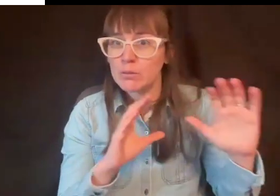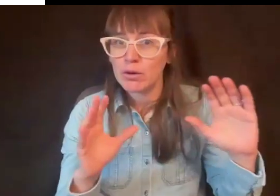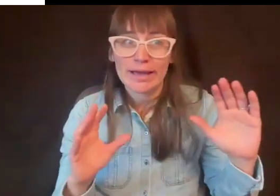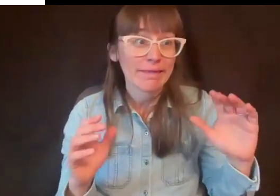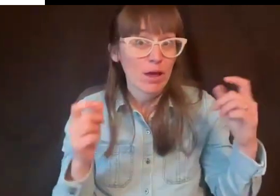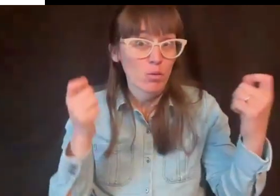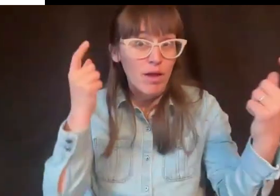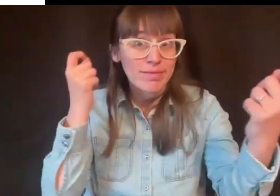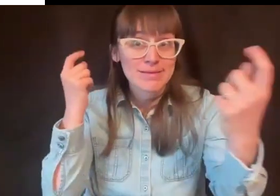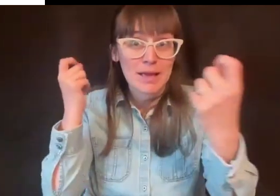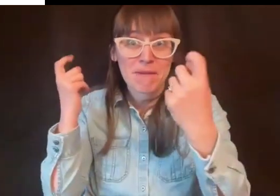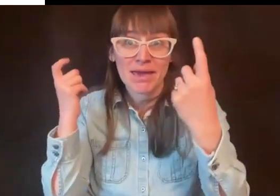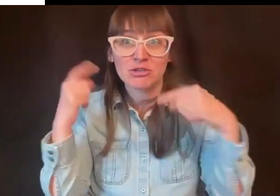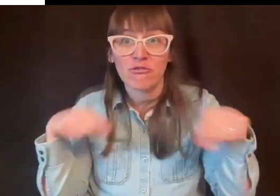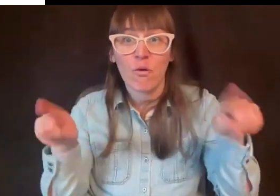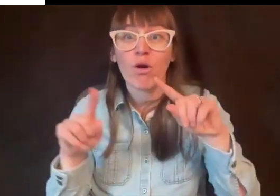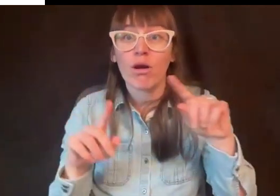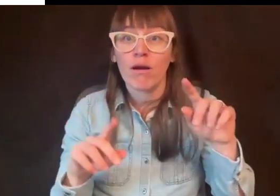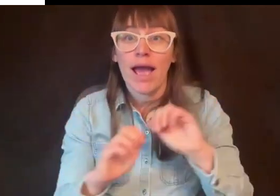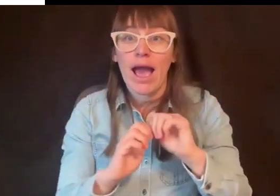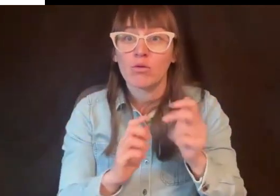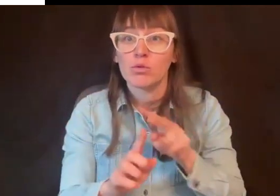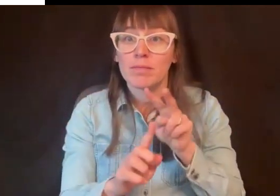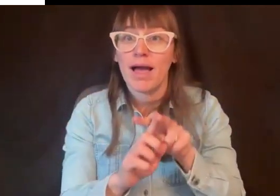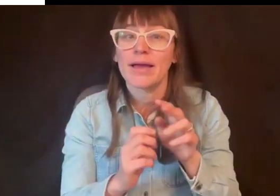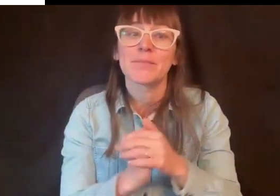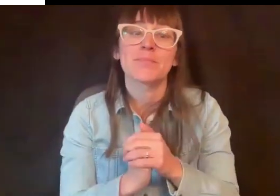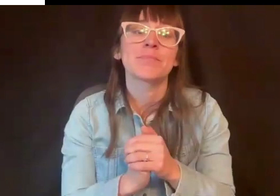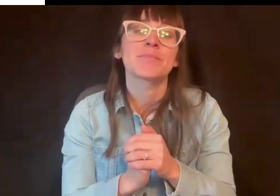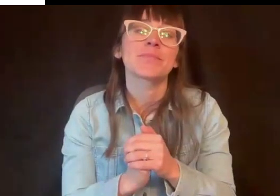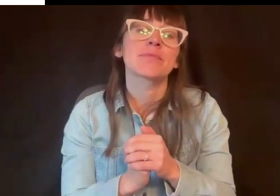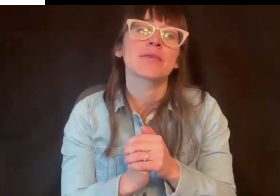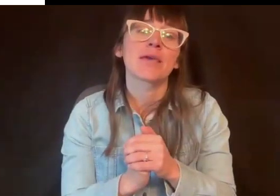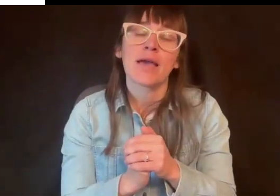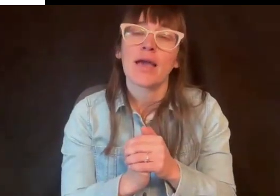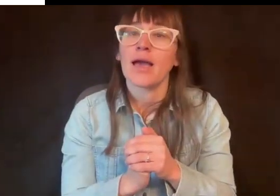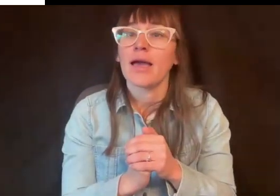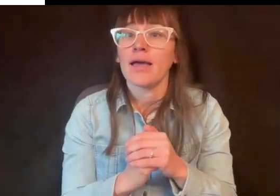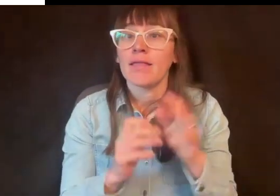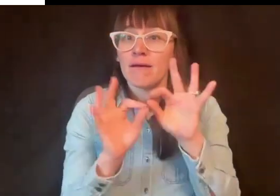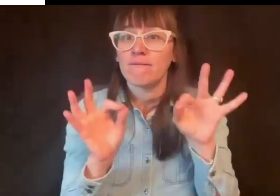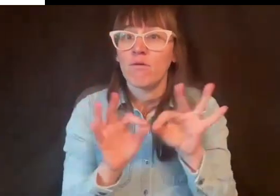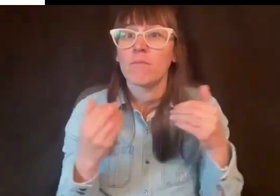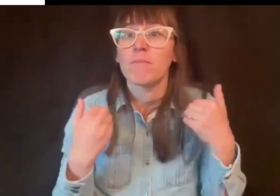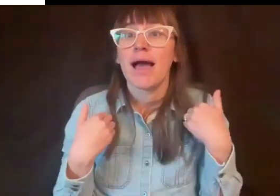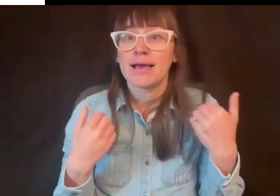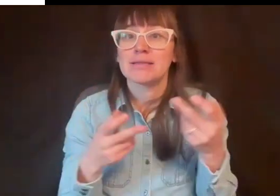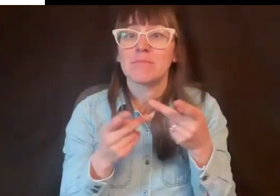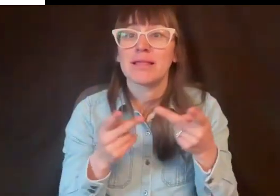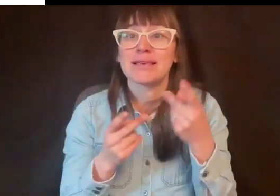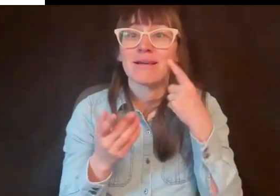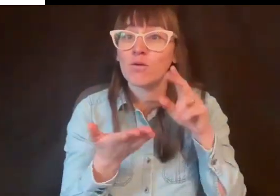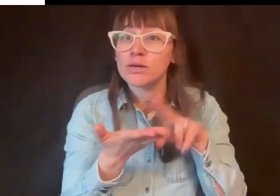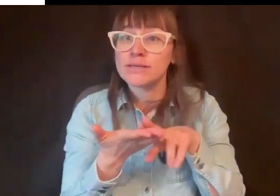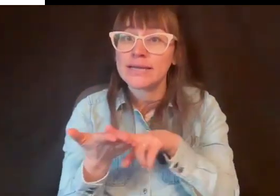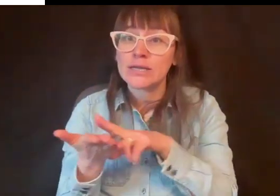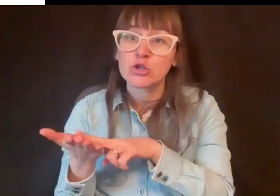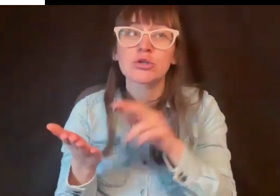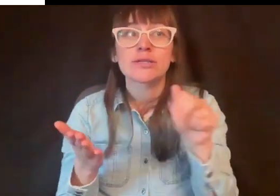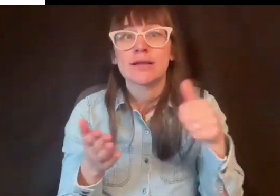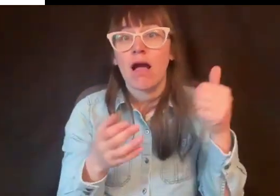obligations. And finally, the form provides space for the AAA to sign and for other AAAs involved in the agreement to sign as